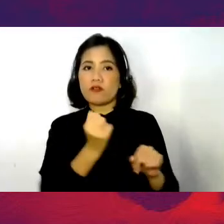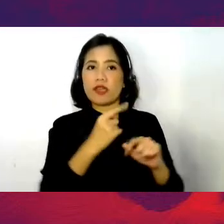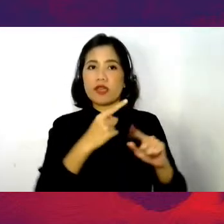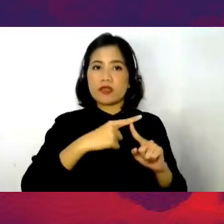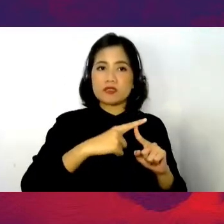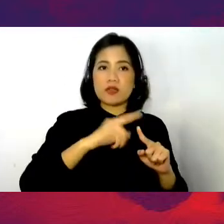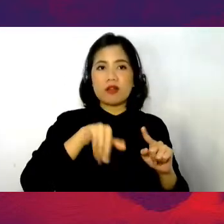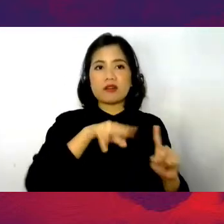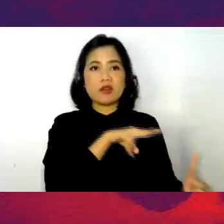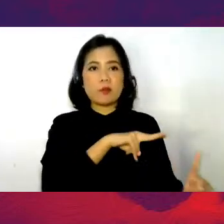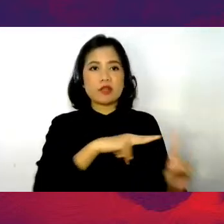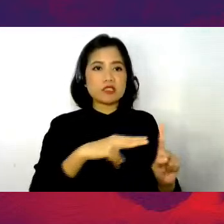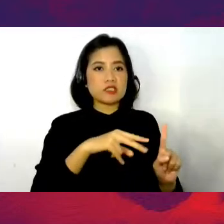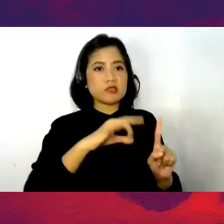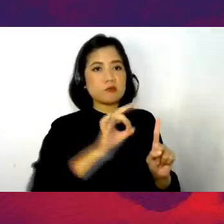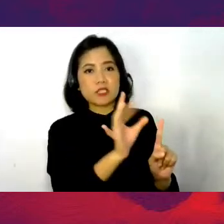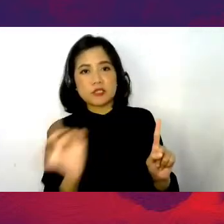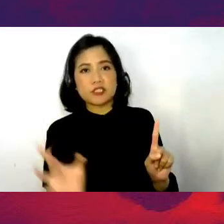pretty straightforward.